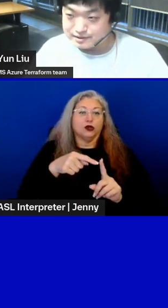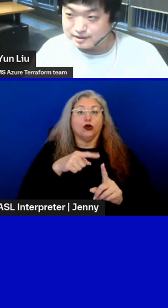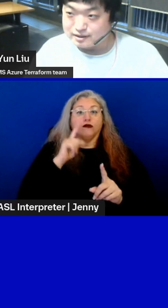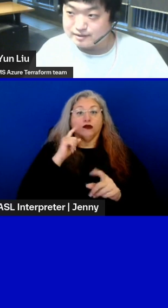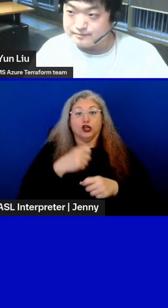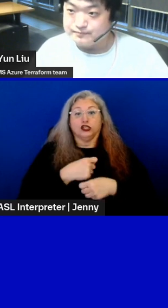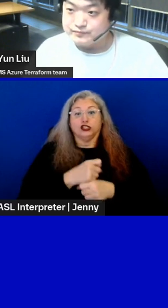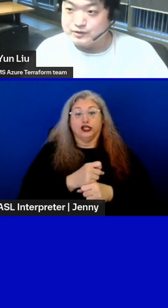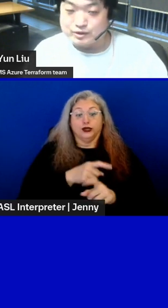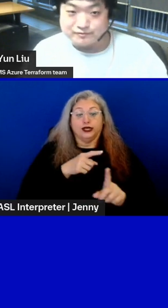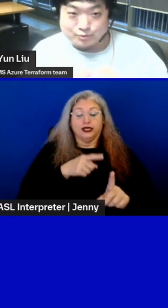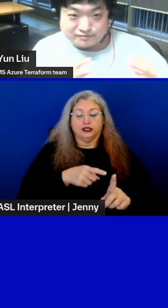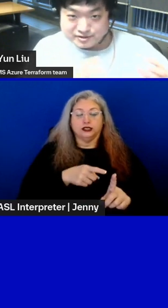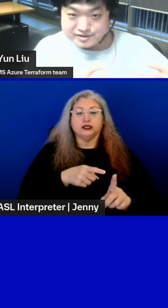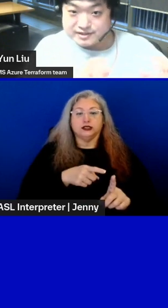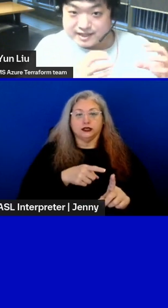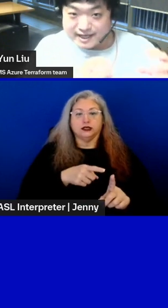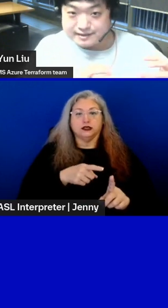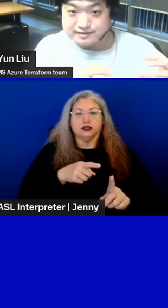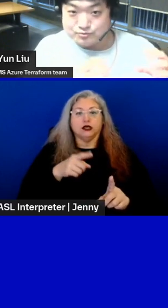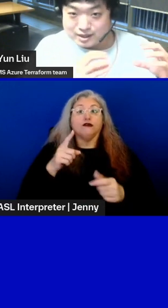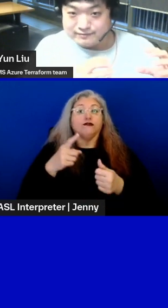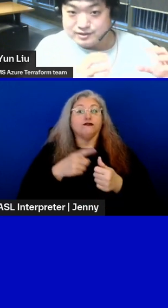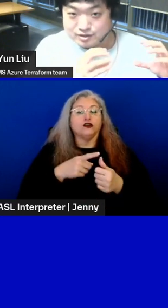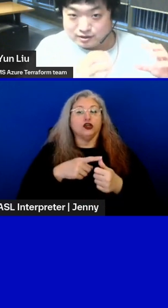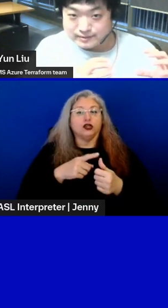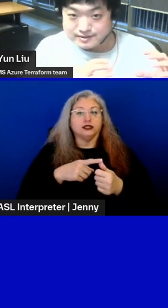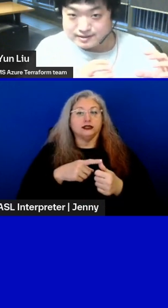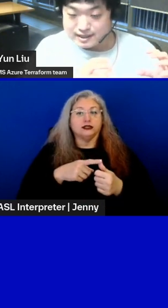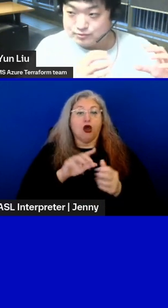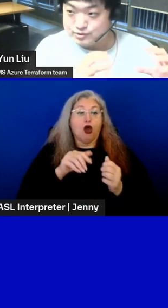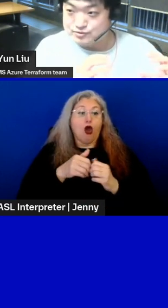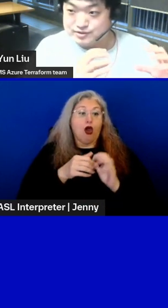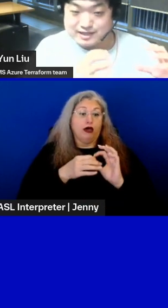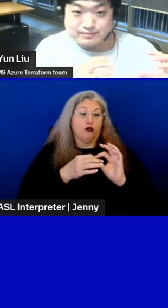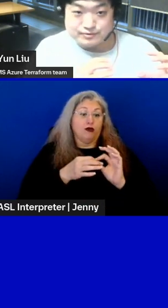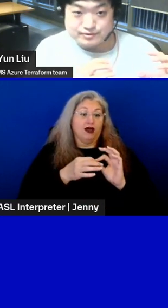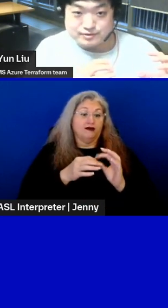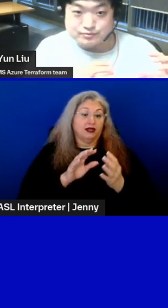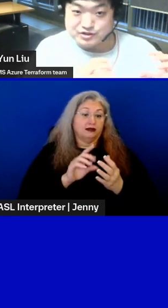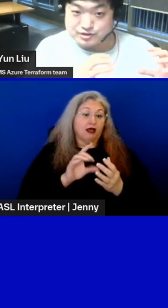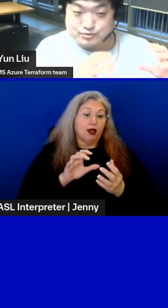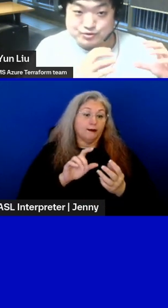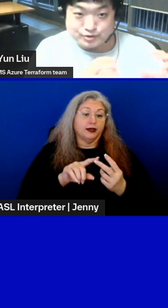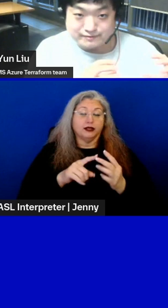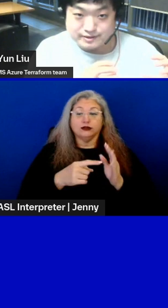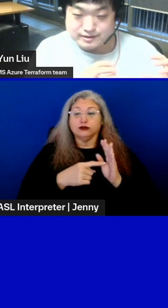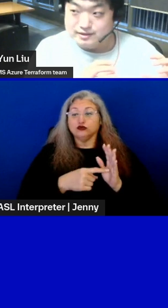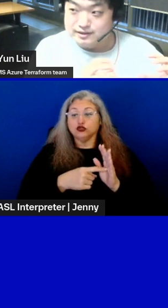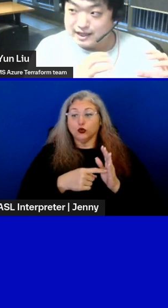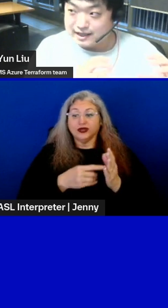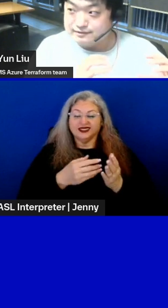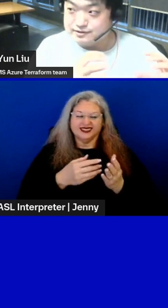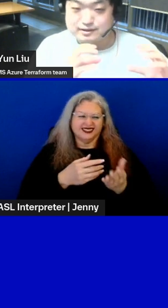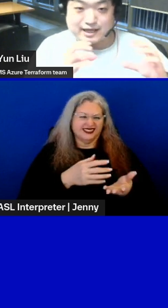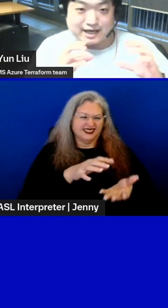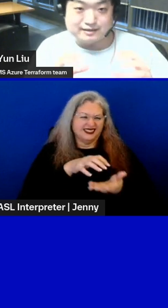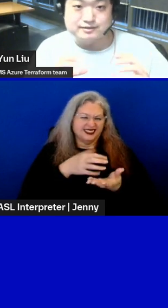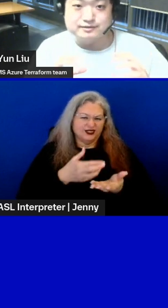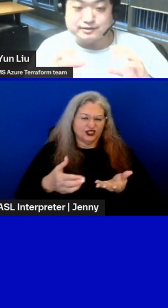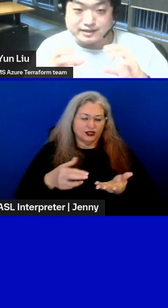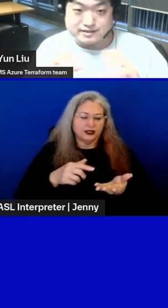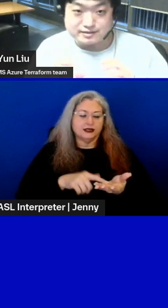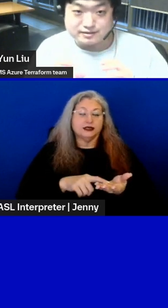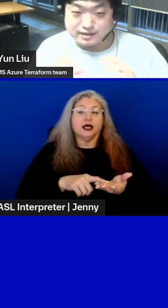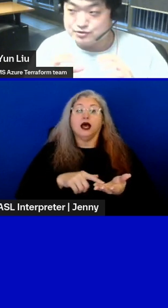steps, um, we will first take the relevant documents and resource samples we just retrieved and